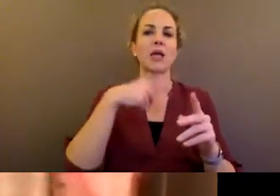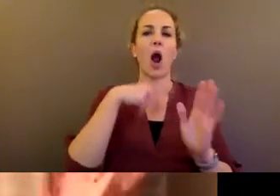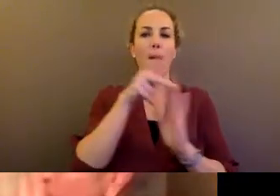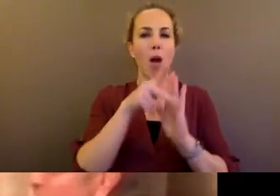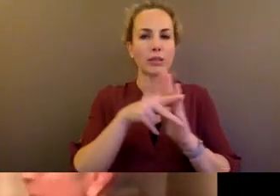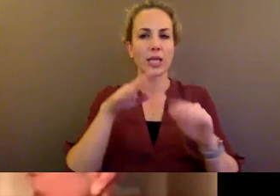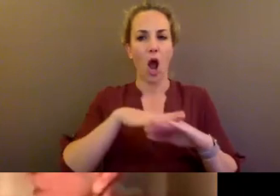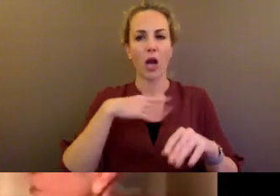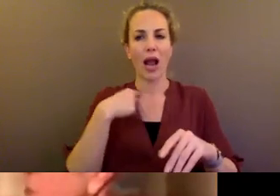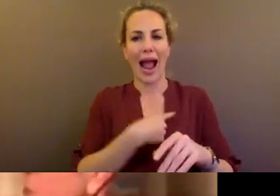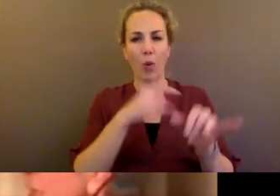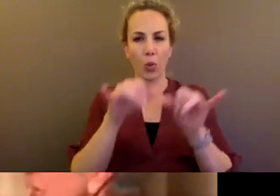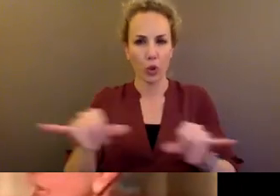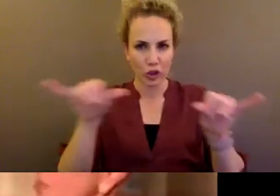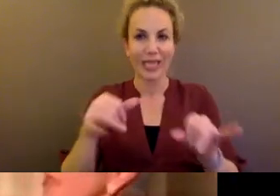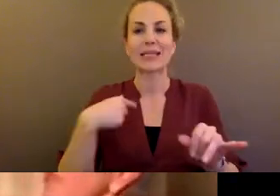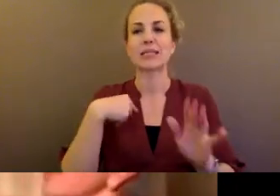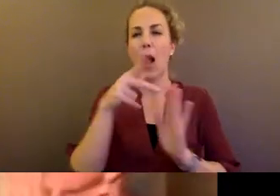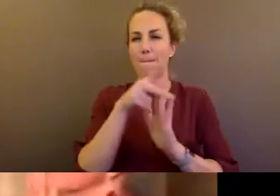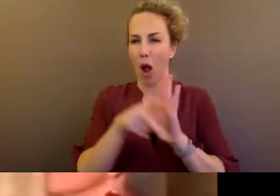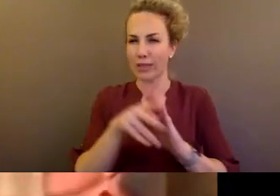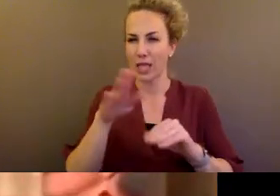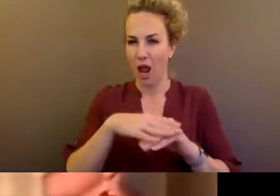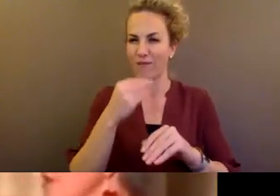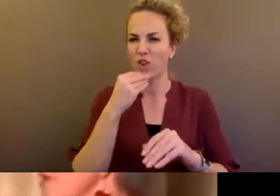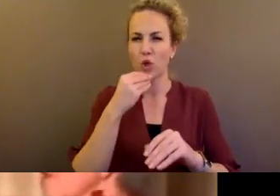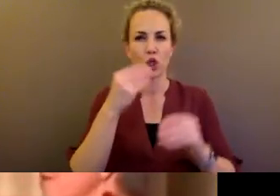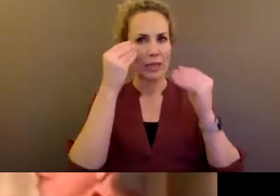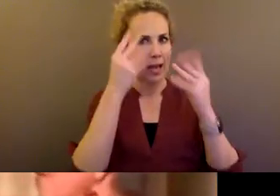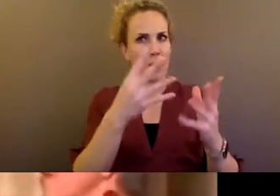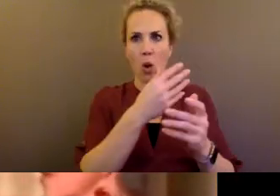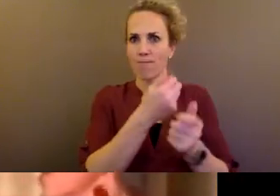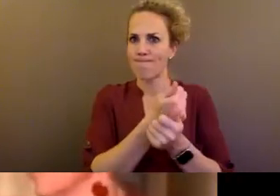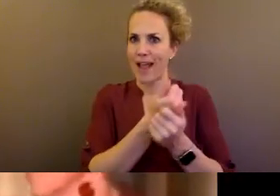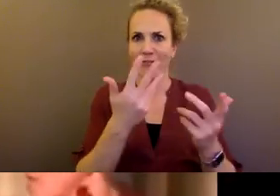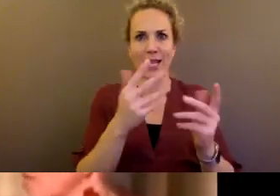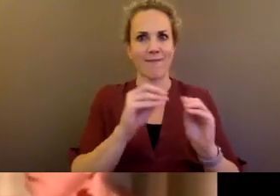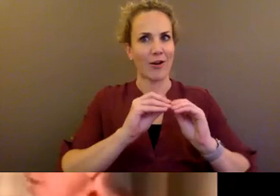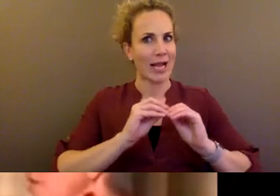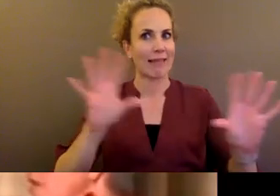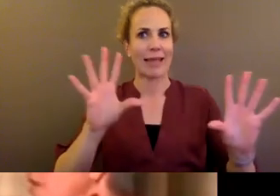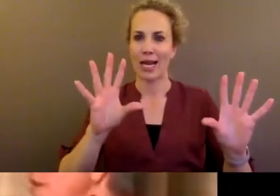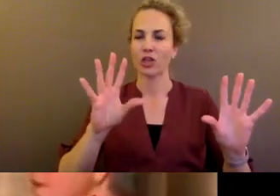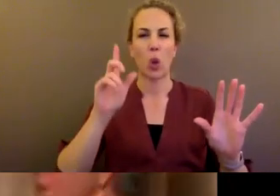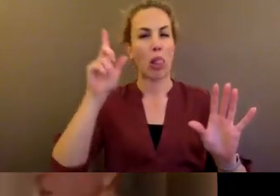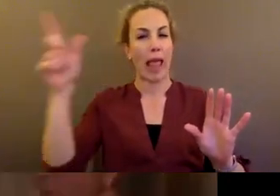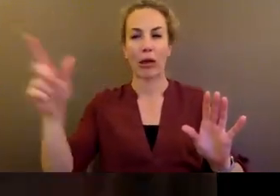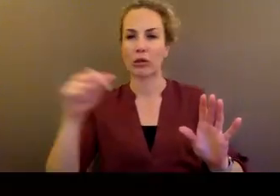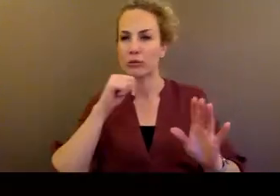routines, these are our policies on food, and you make that really clear in the beginning, you can save yourself a huge amount of grief later. Yeah,